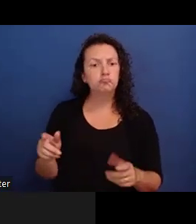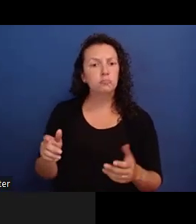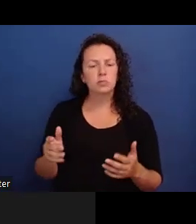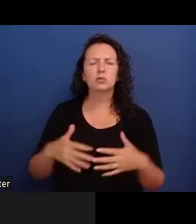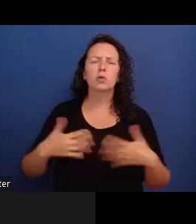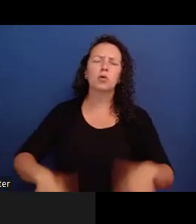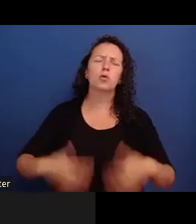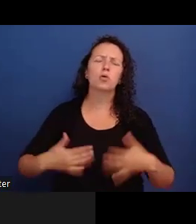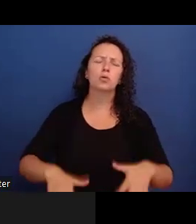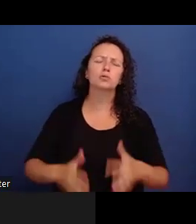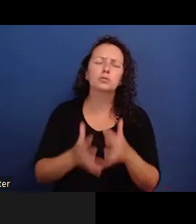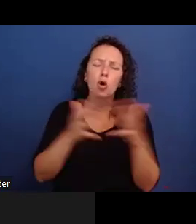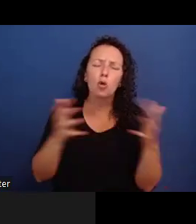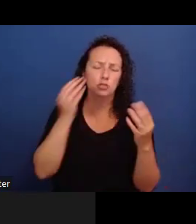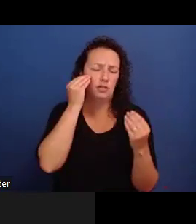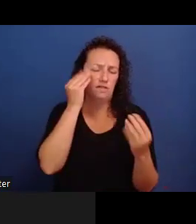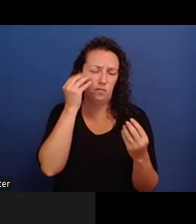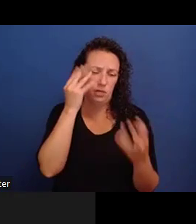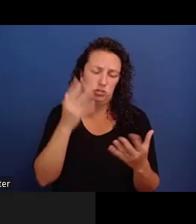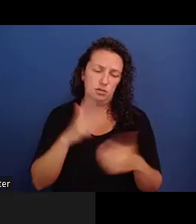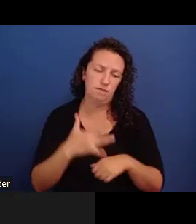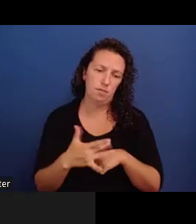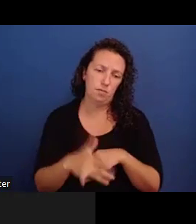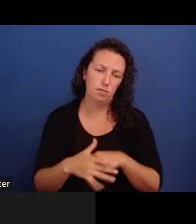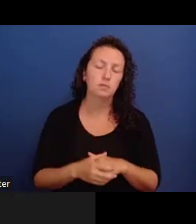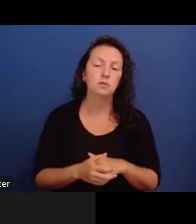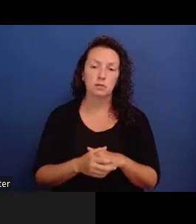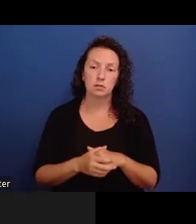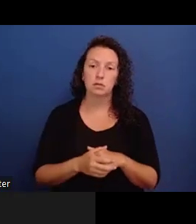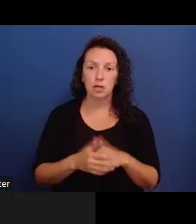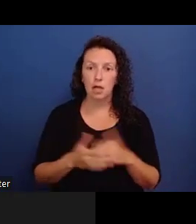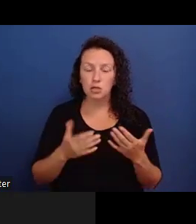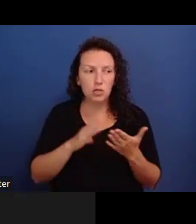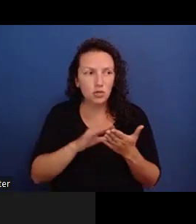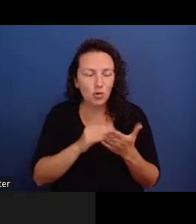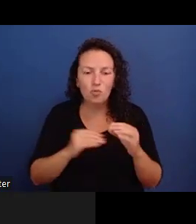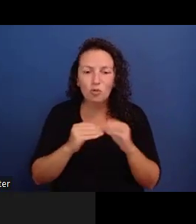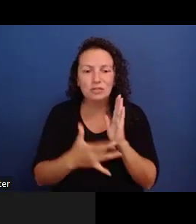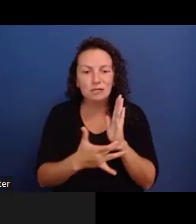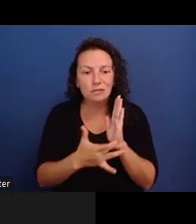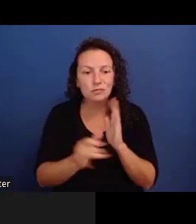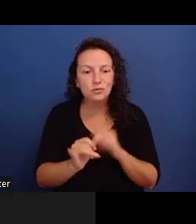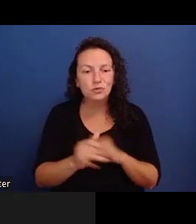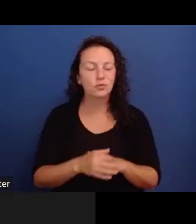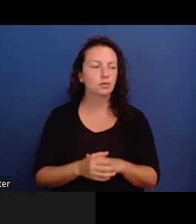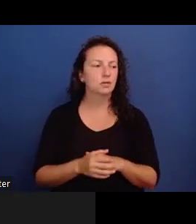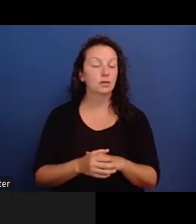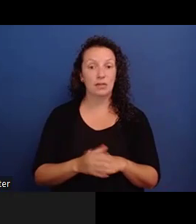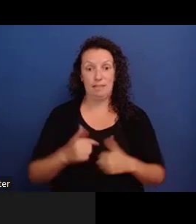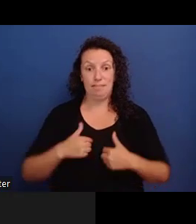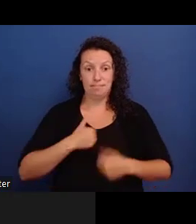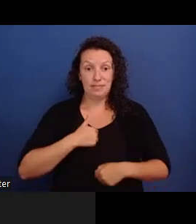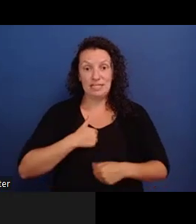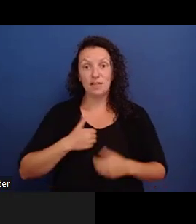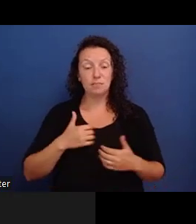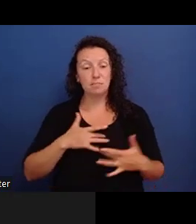this. And you can also learn about, well, what technology, because sometimes us social people like myself,